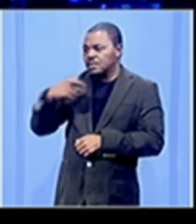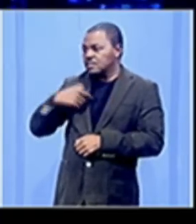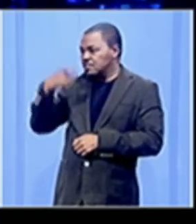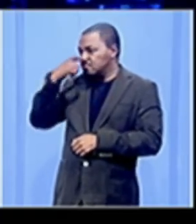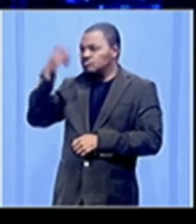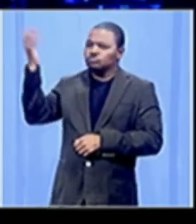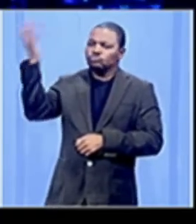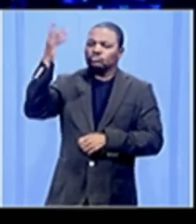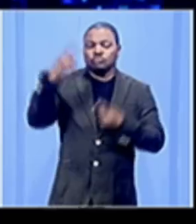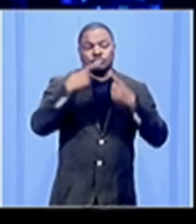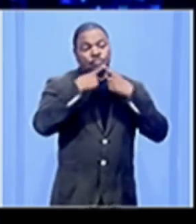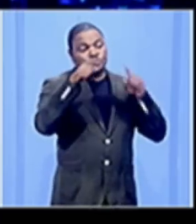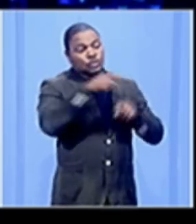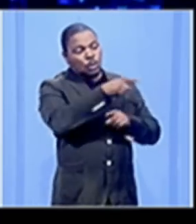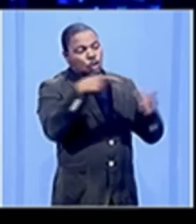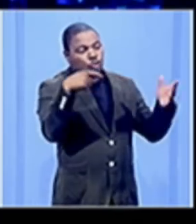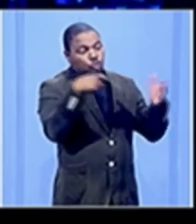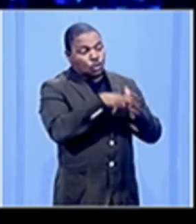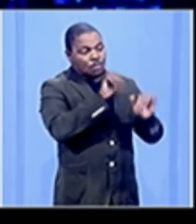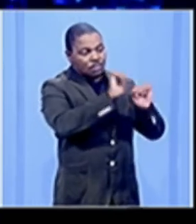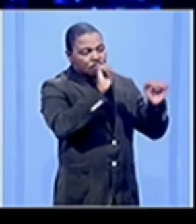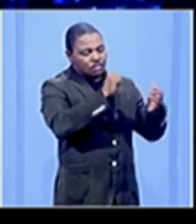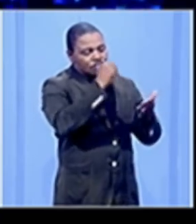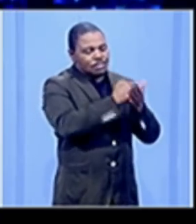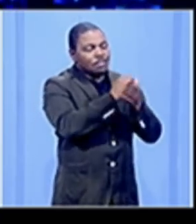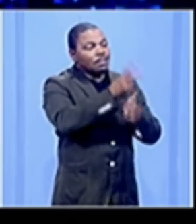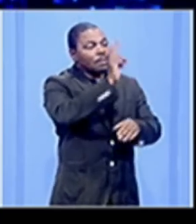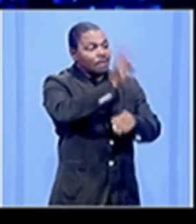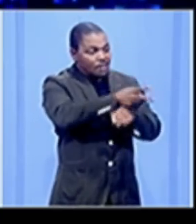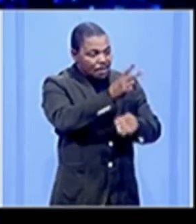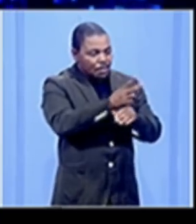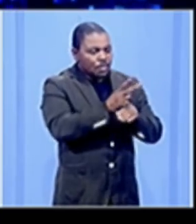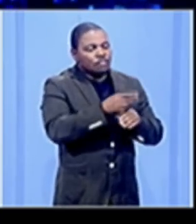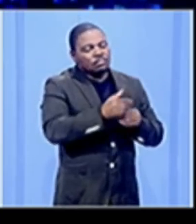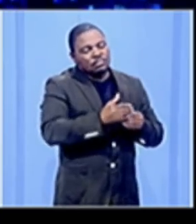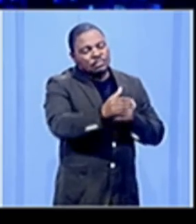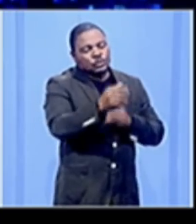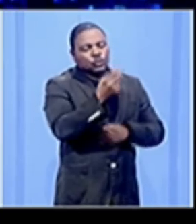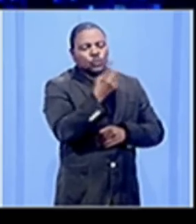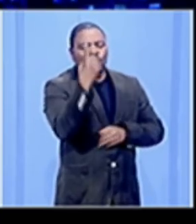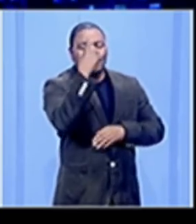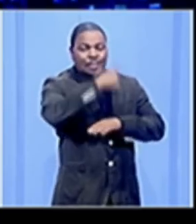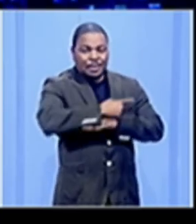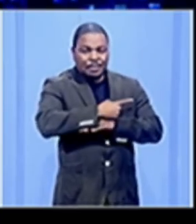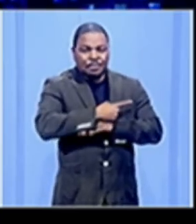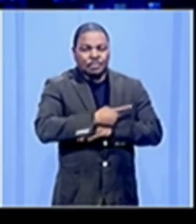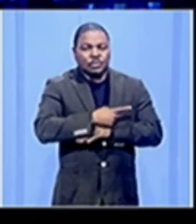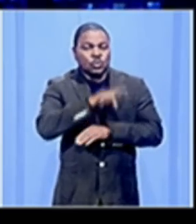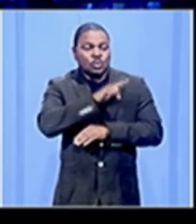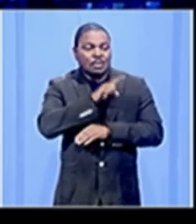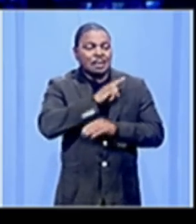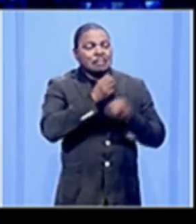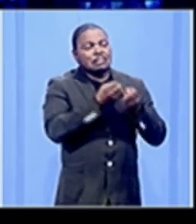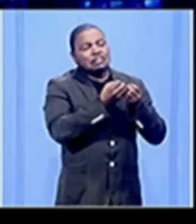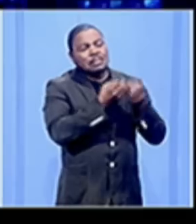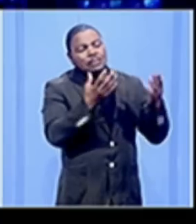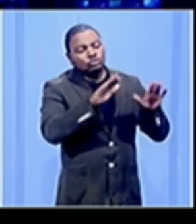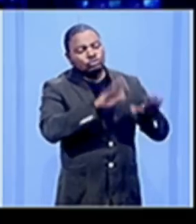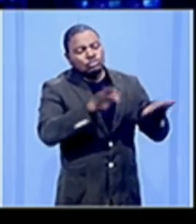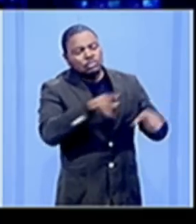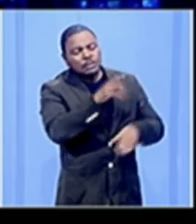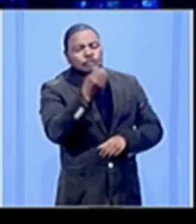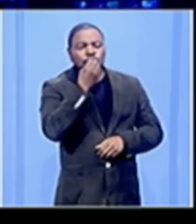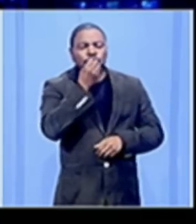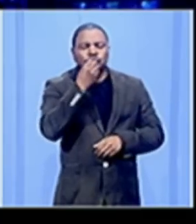gore ba kwadise mabentlele a bone sešwa mo malatsing a le 21. Se ke morago ga gore dikgetsi tsa bana ba ba